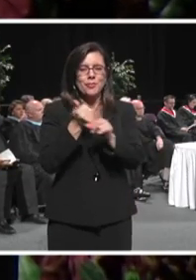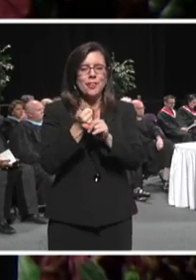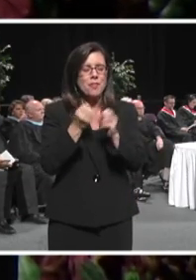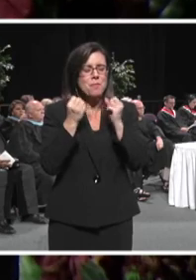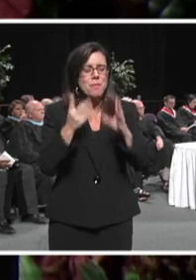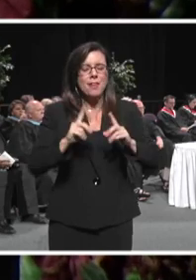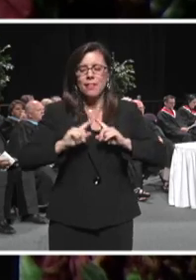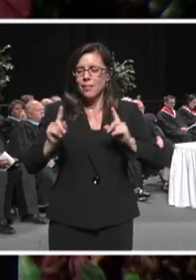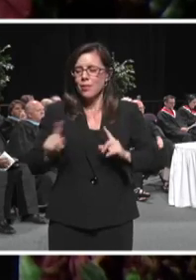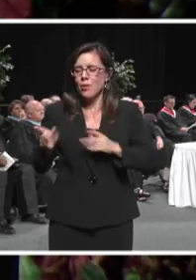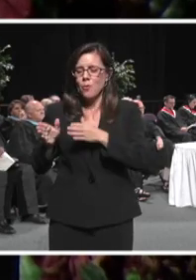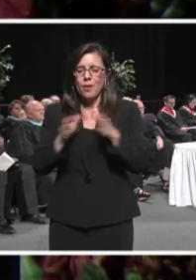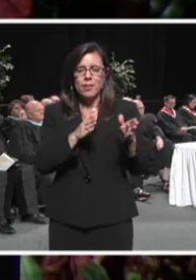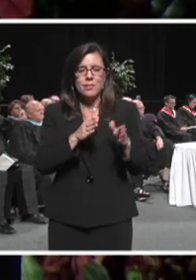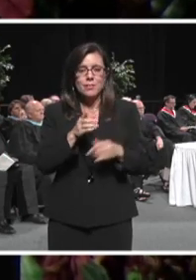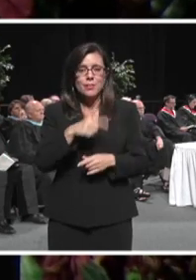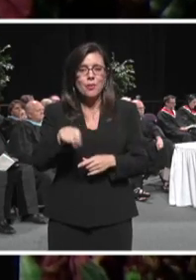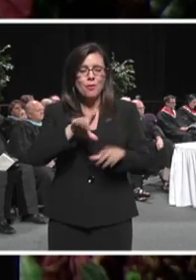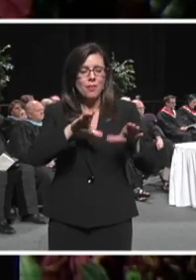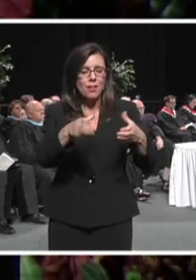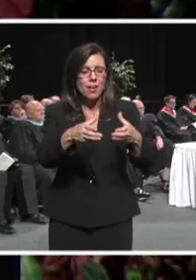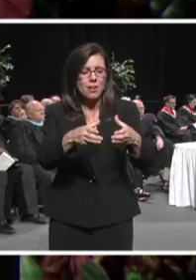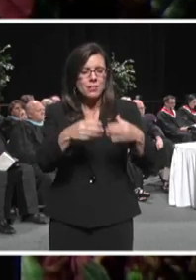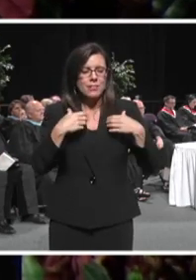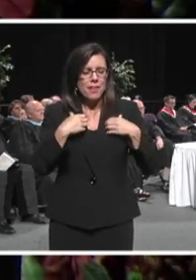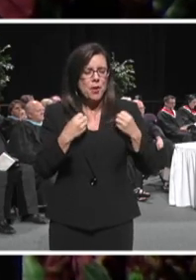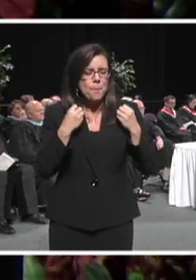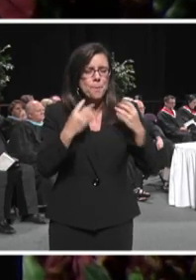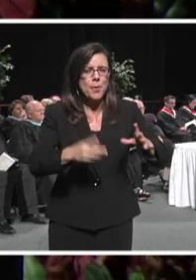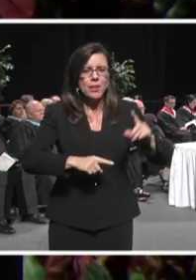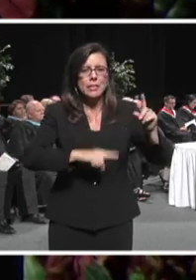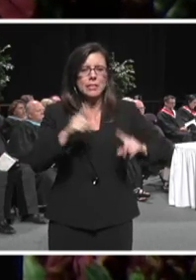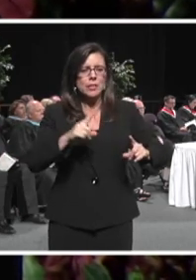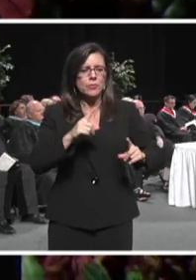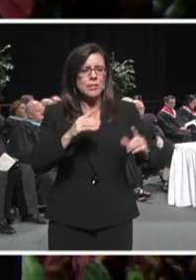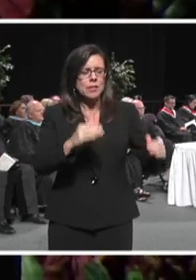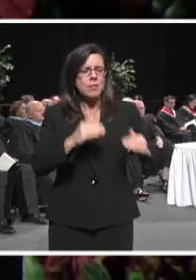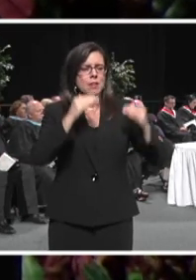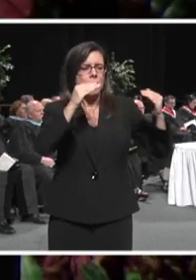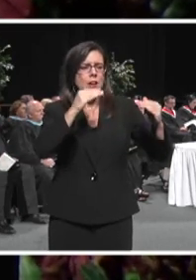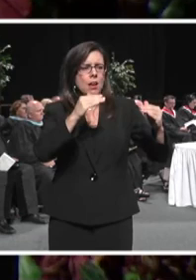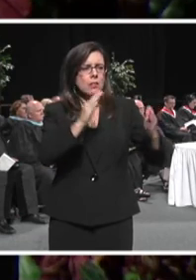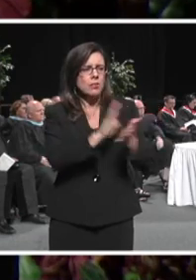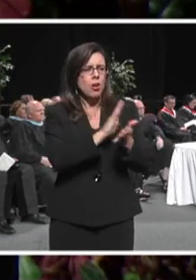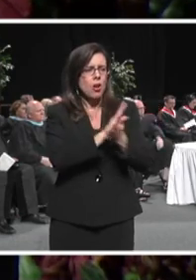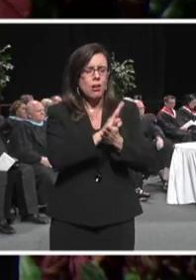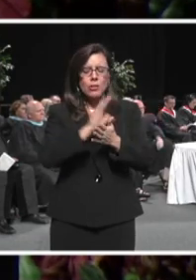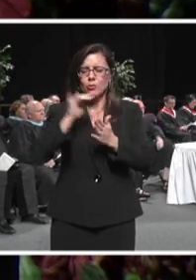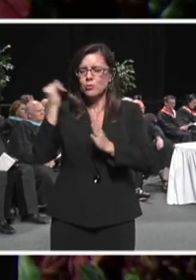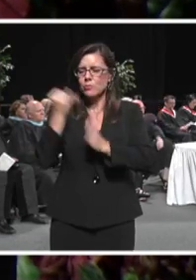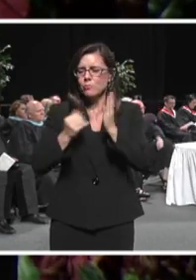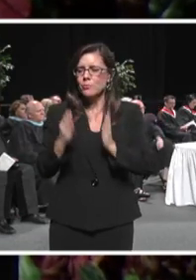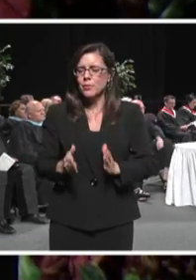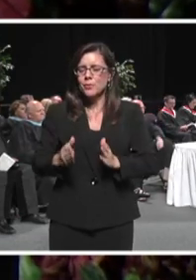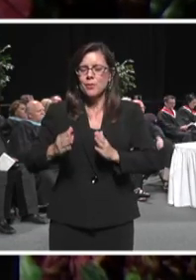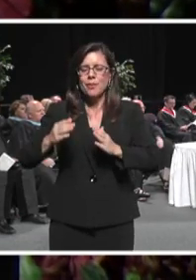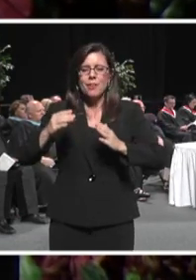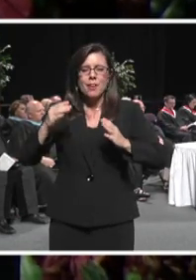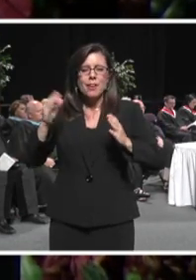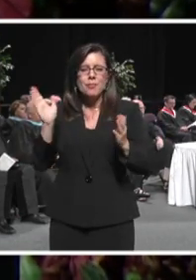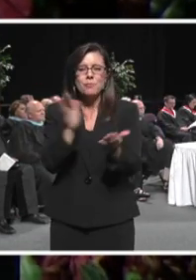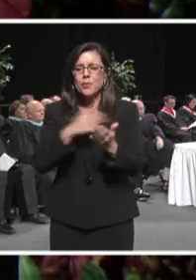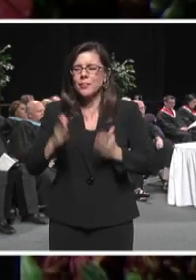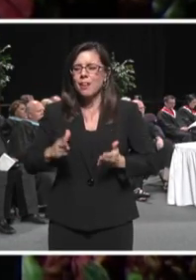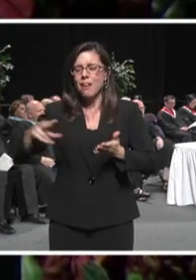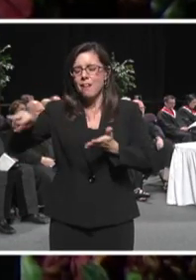ways. You are a class that's populated with distinguished scholars, musicians, artists, athletes, dancers,